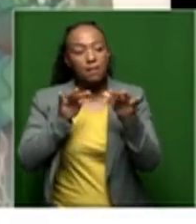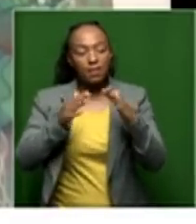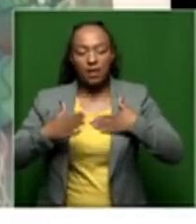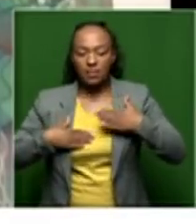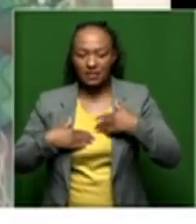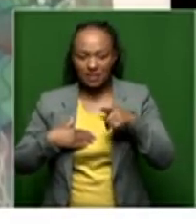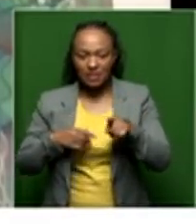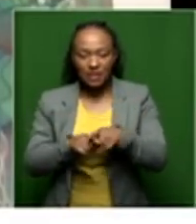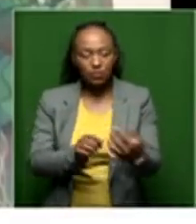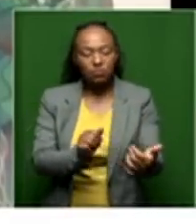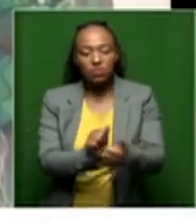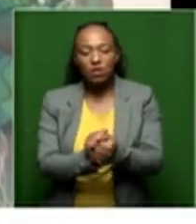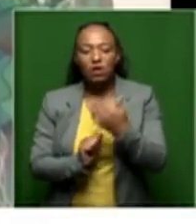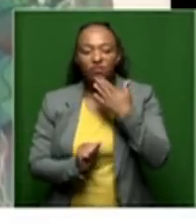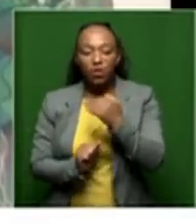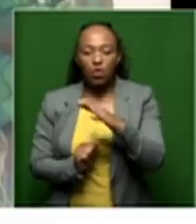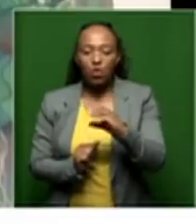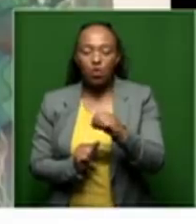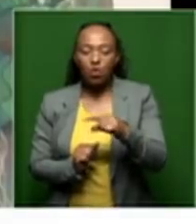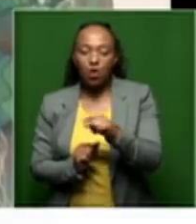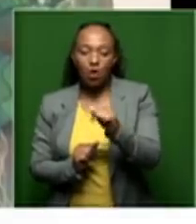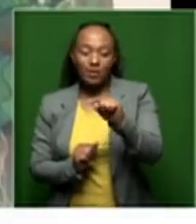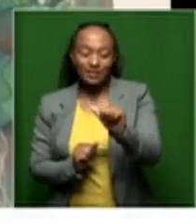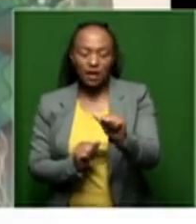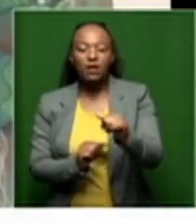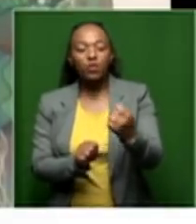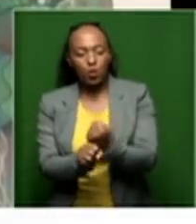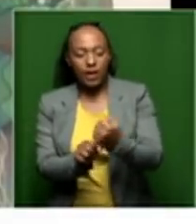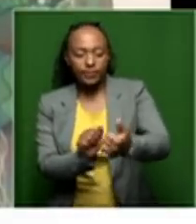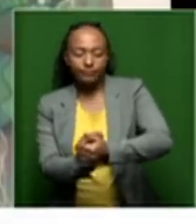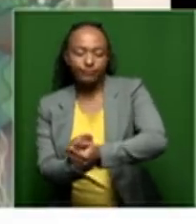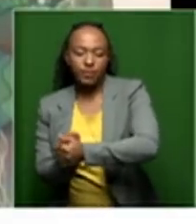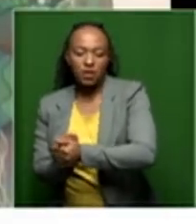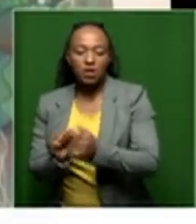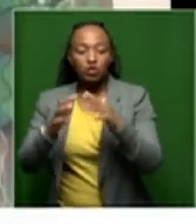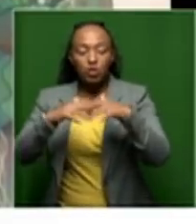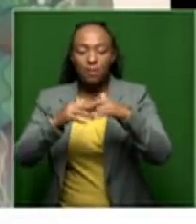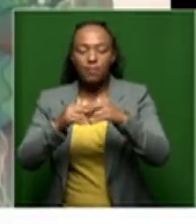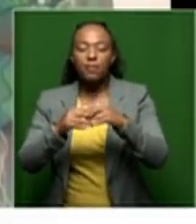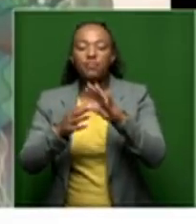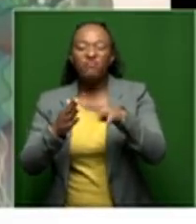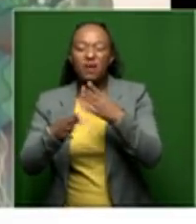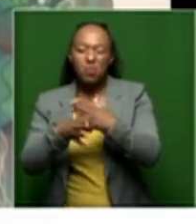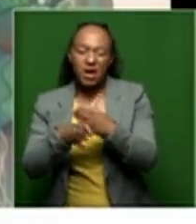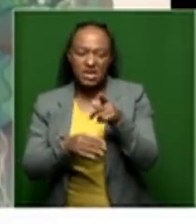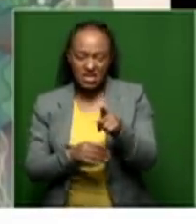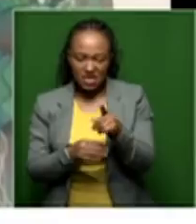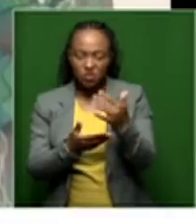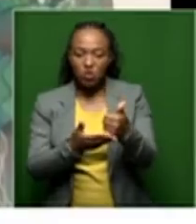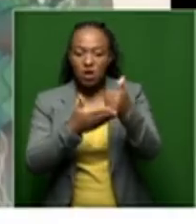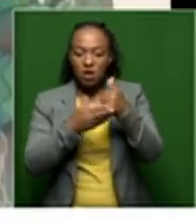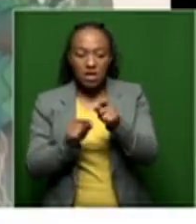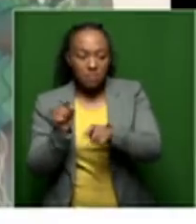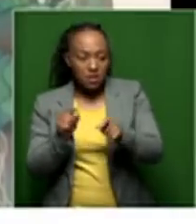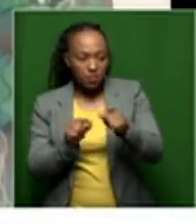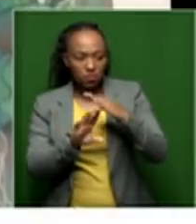Administration, and COGTA and the relevant portfolio committees to develop frameworks, amongst others, which are going to blacklist